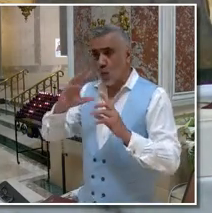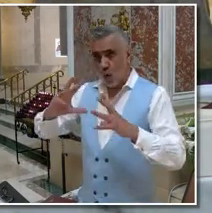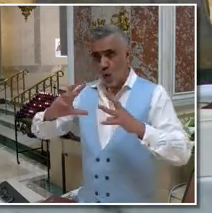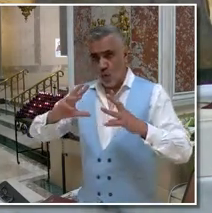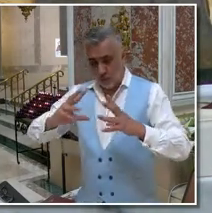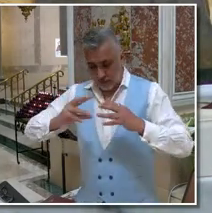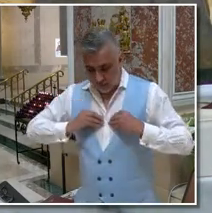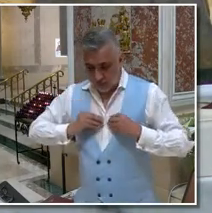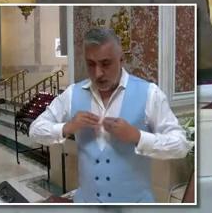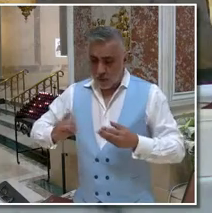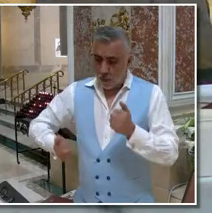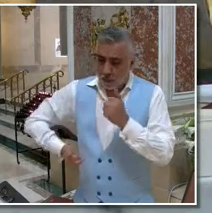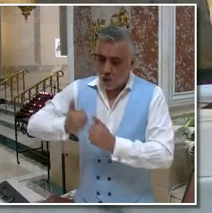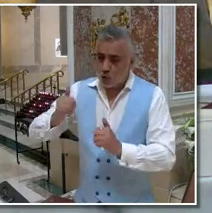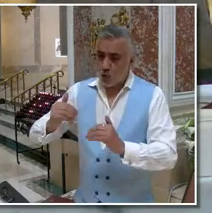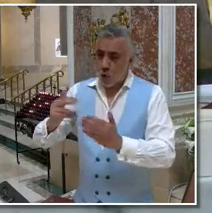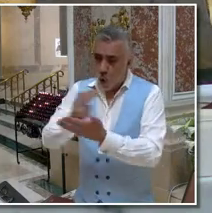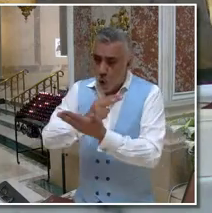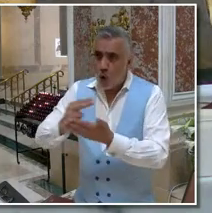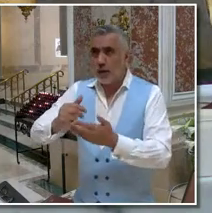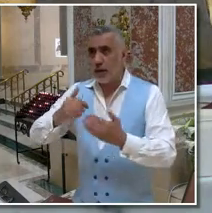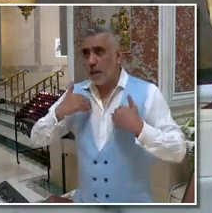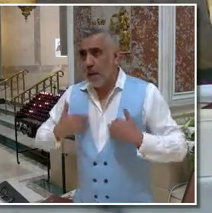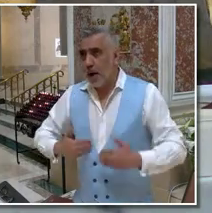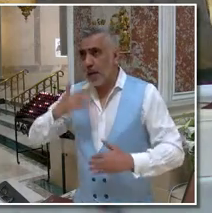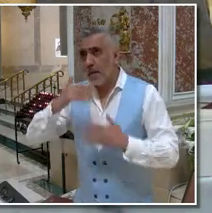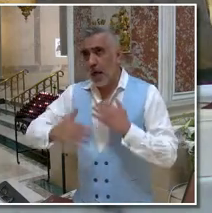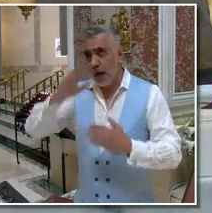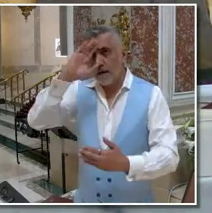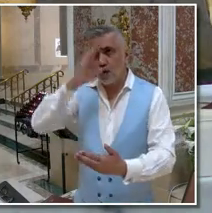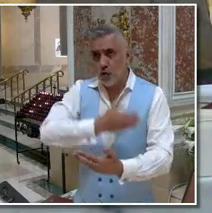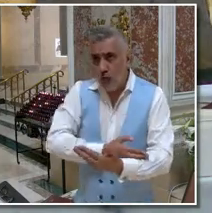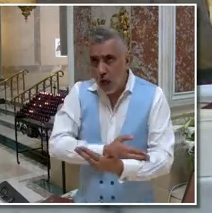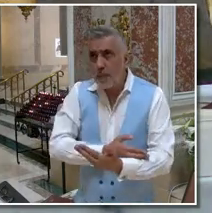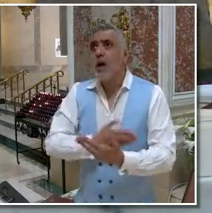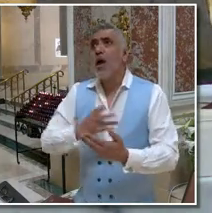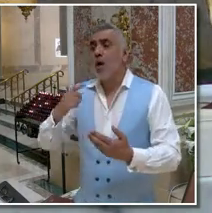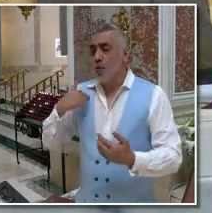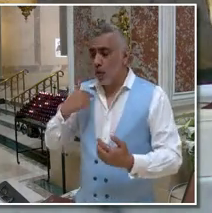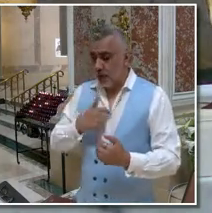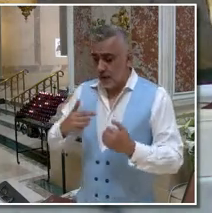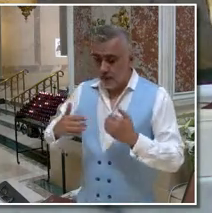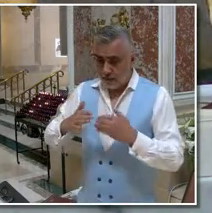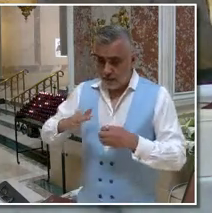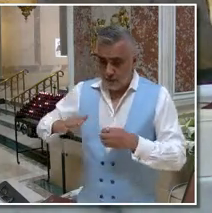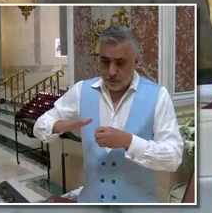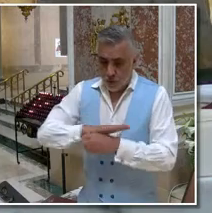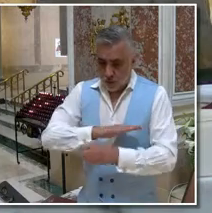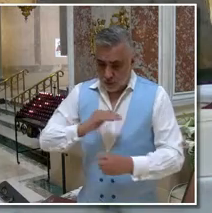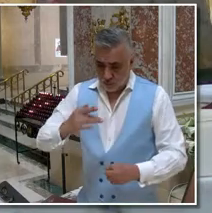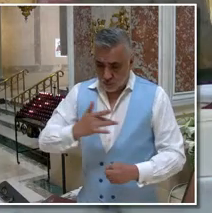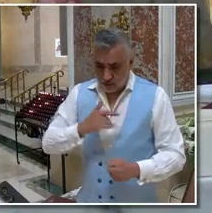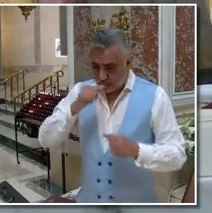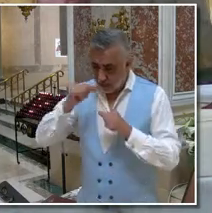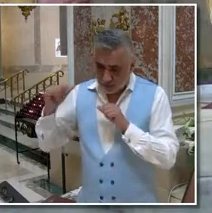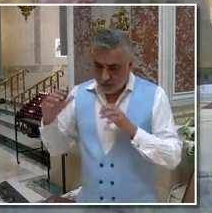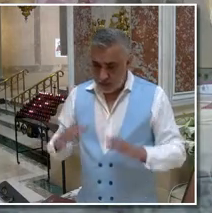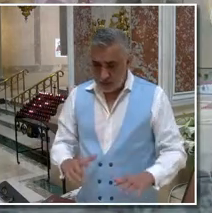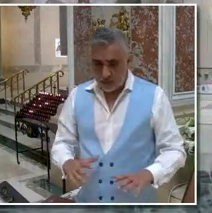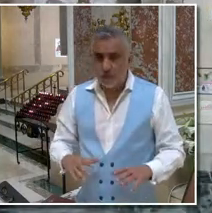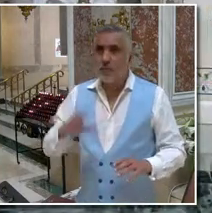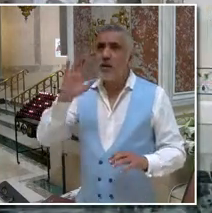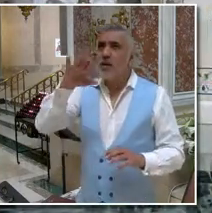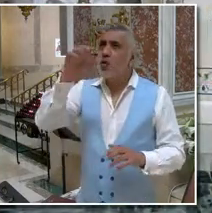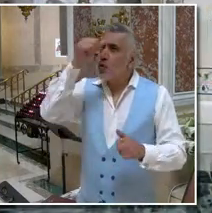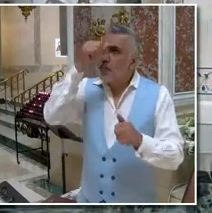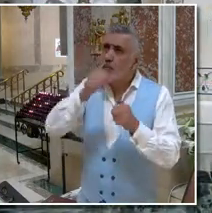body and blood of your Son may be filled with every grace and blessing.